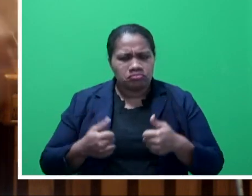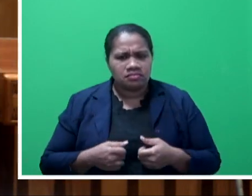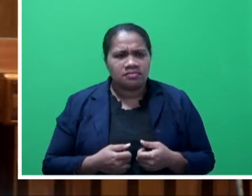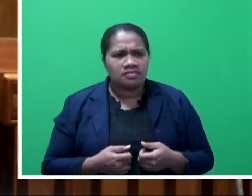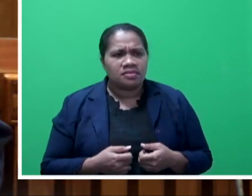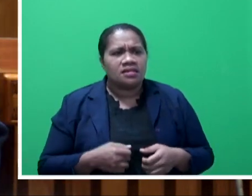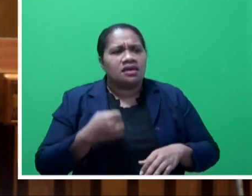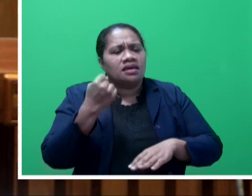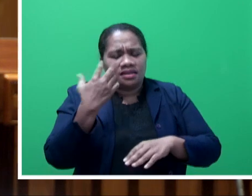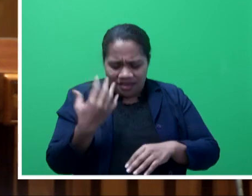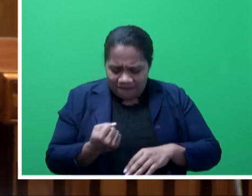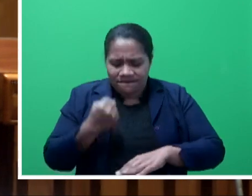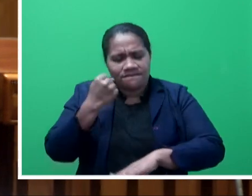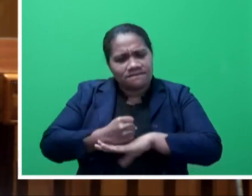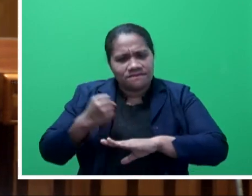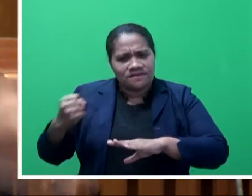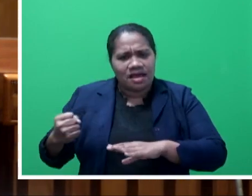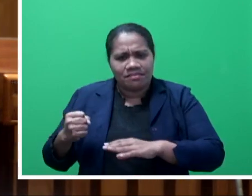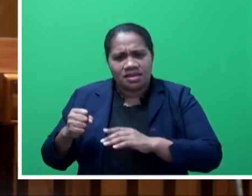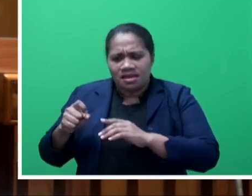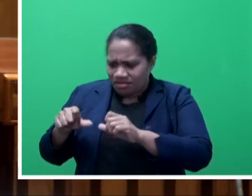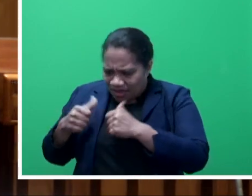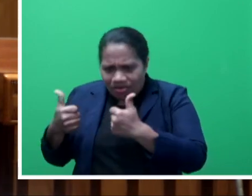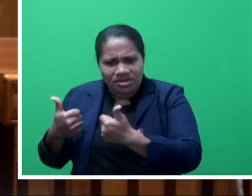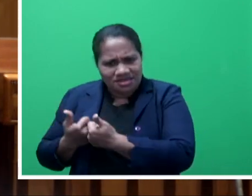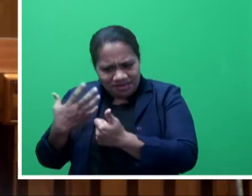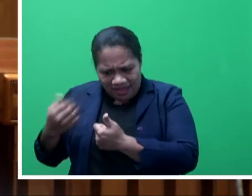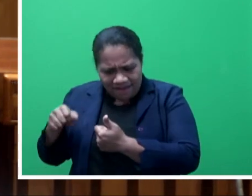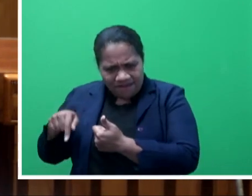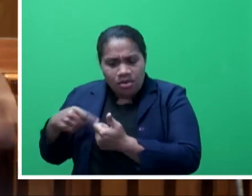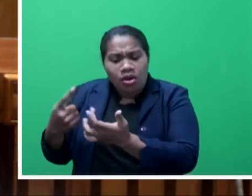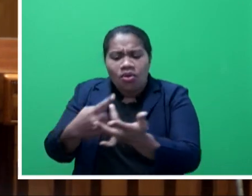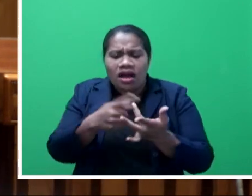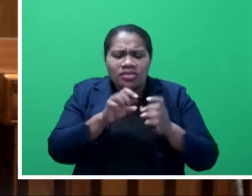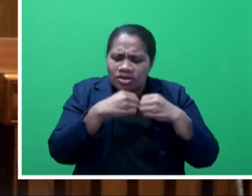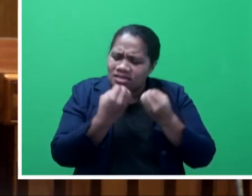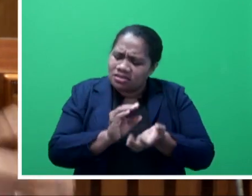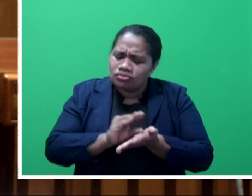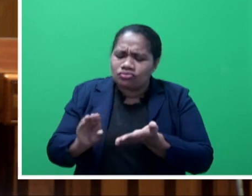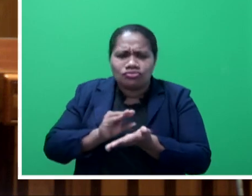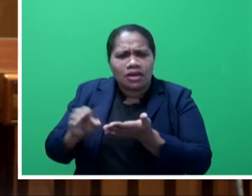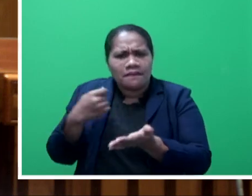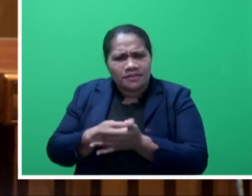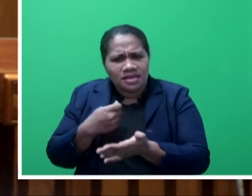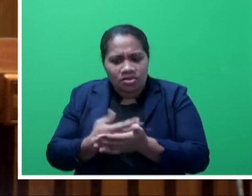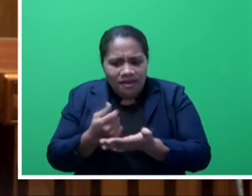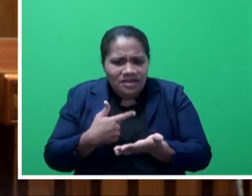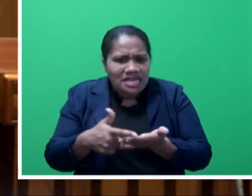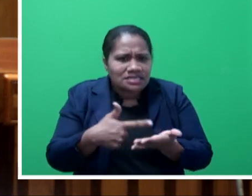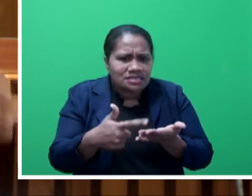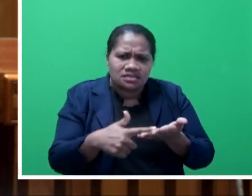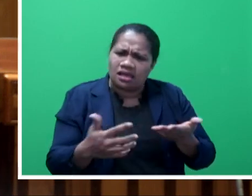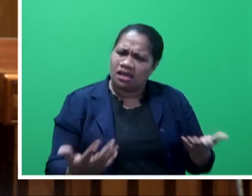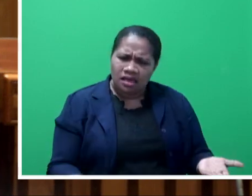government guarantees. The other organizations that have lent money or have leases have got guarantees. And